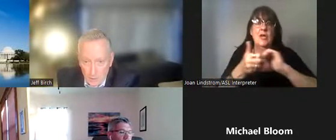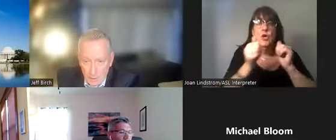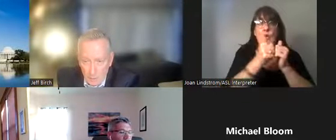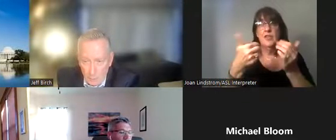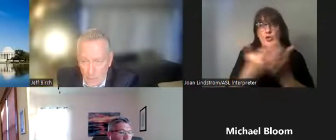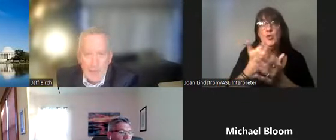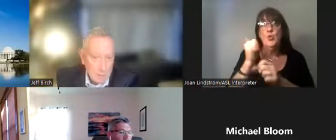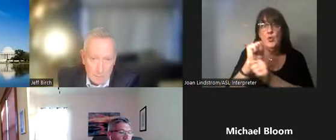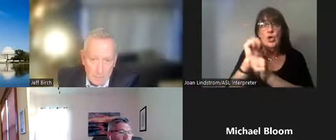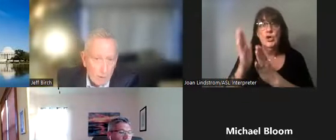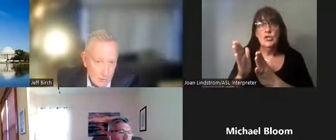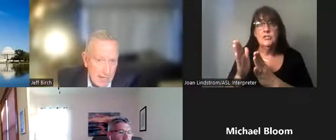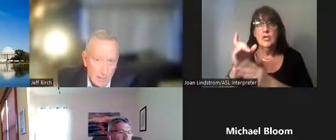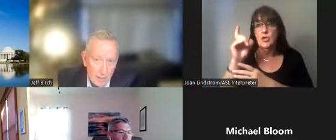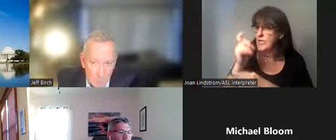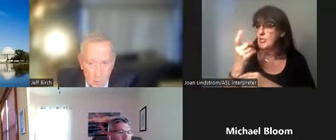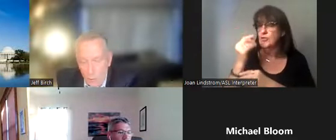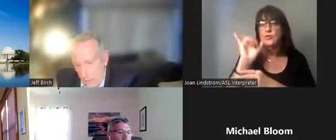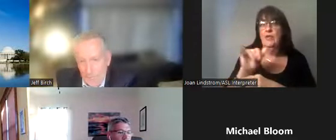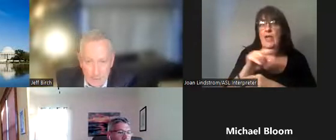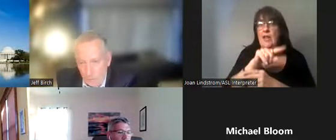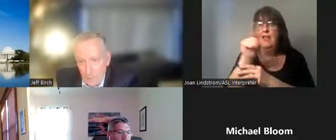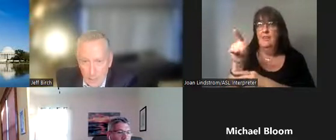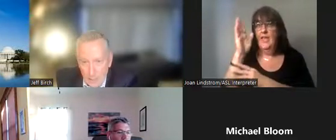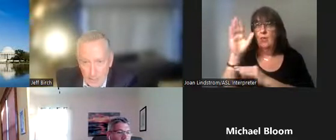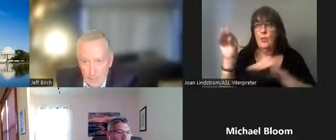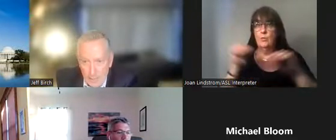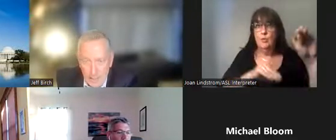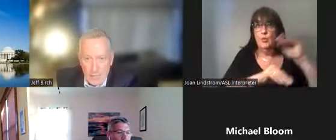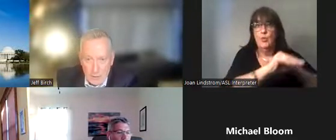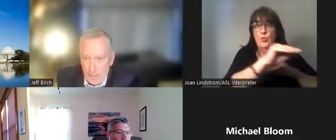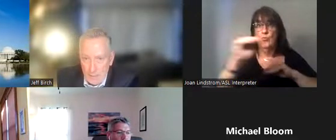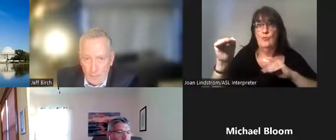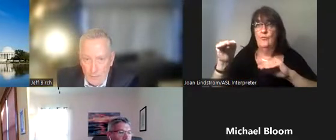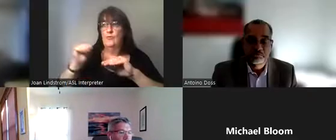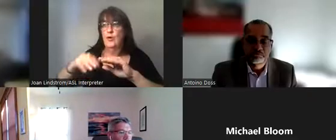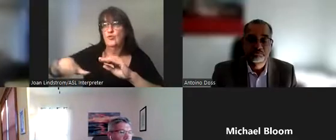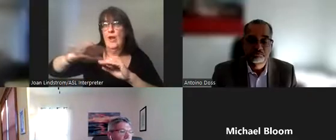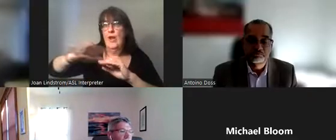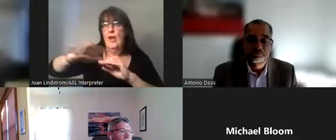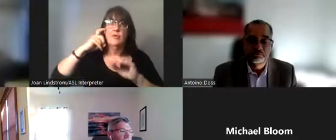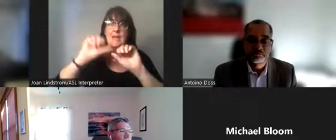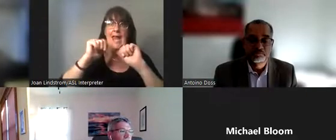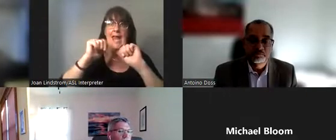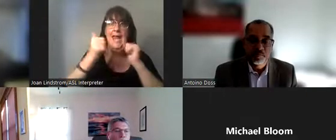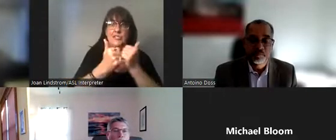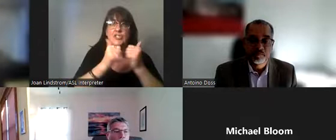workforce, we have to do that, because they're going to move in and out of government agencies and all that, because they, you know, for the most part, they don't